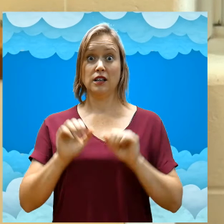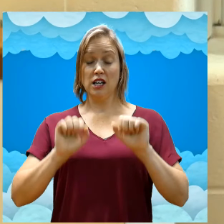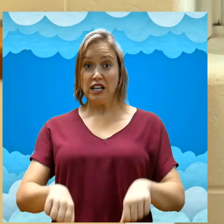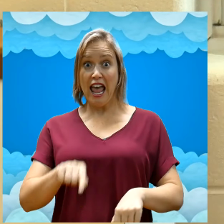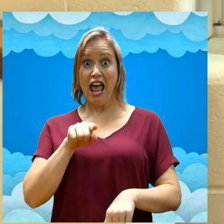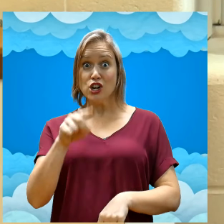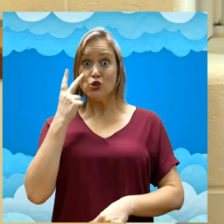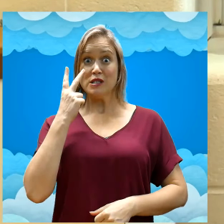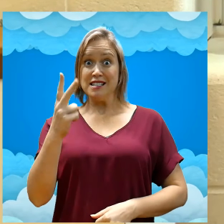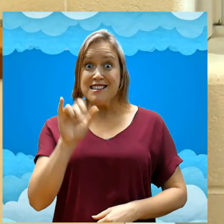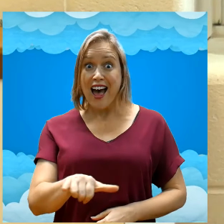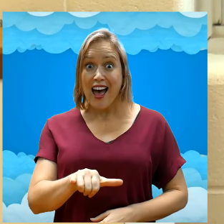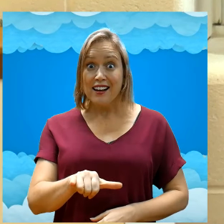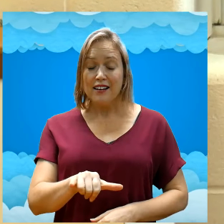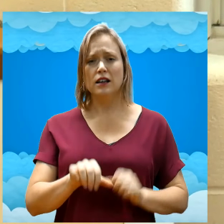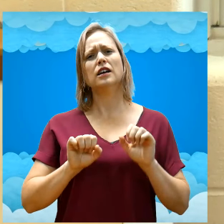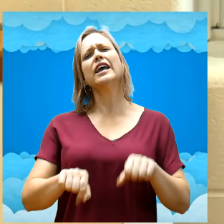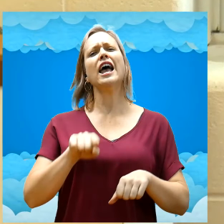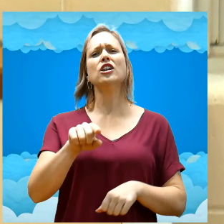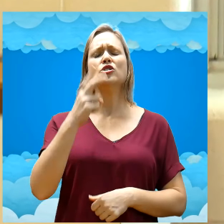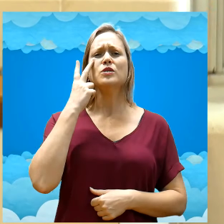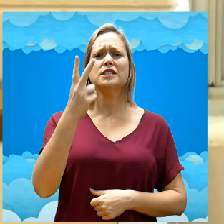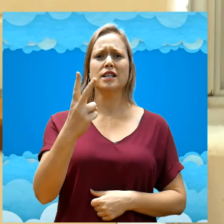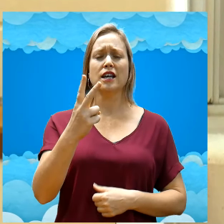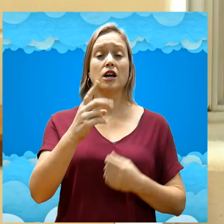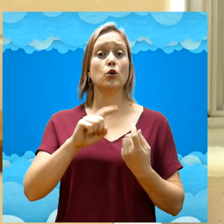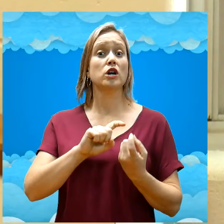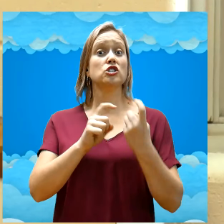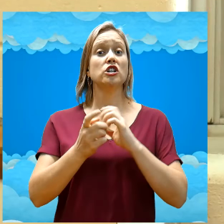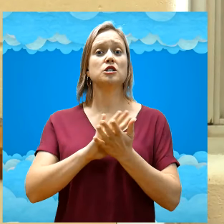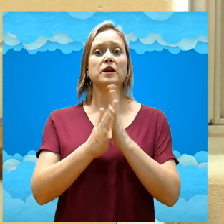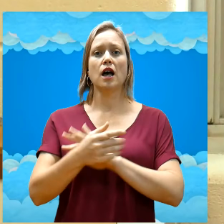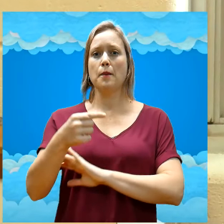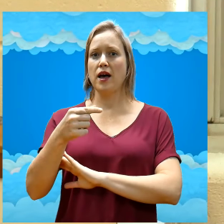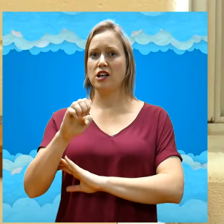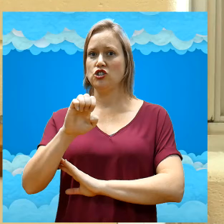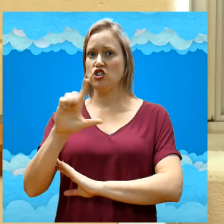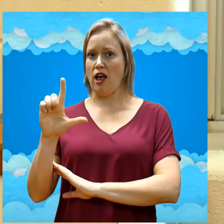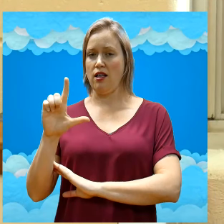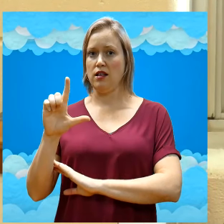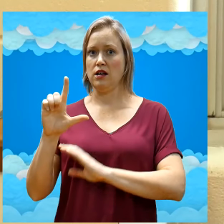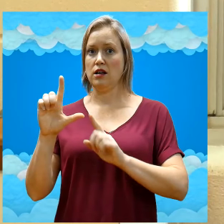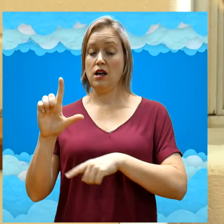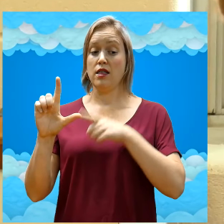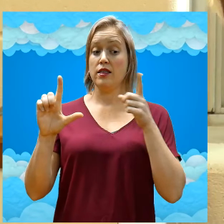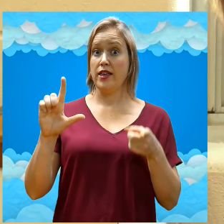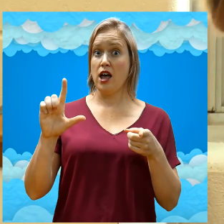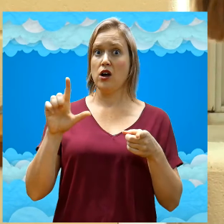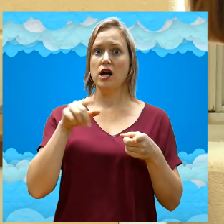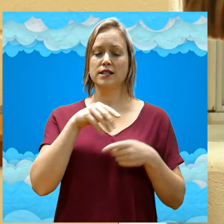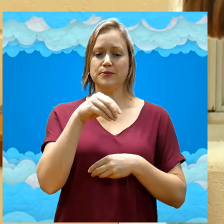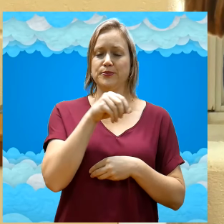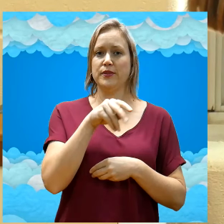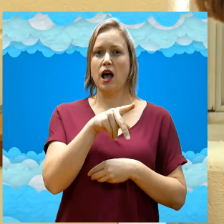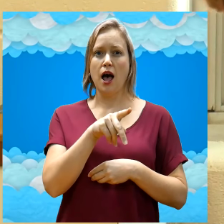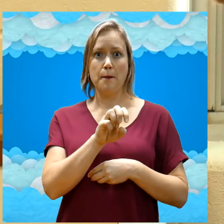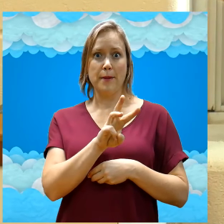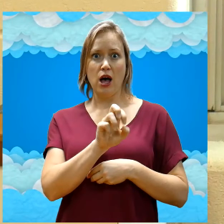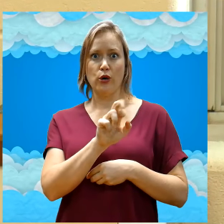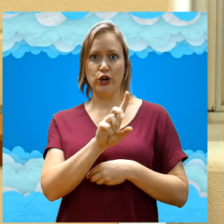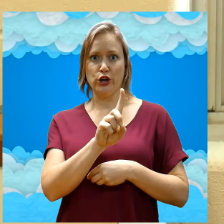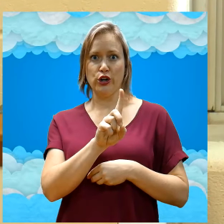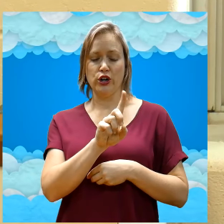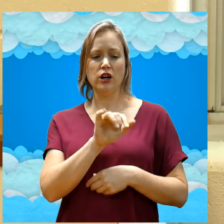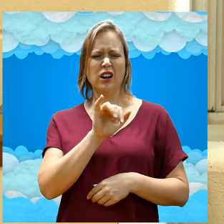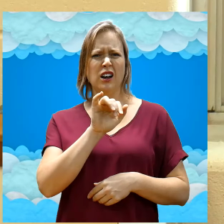Can you see that? Can you see where it's changed to a gel? And on the other side, it's changed to a powder on that one side there. Can you see